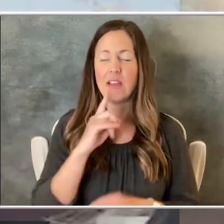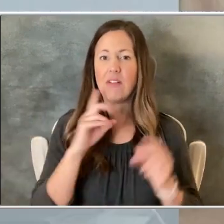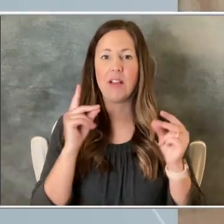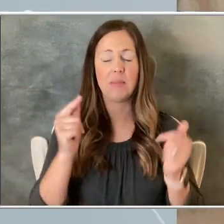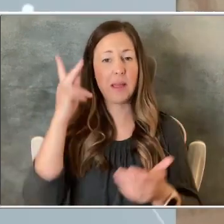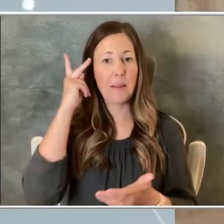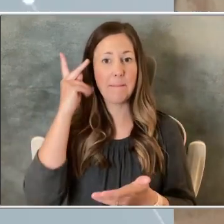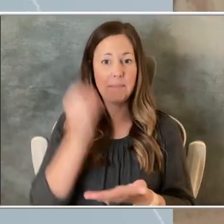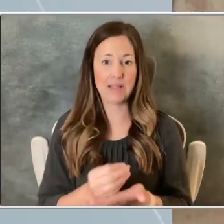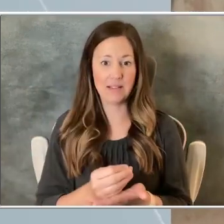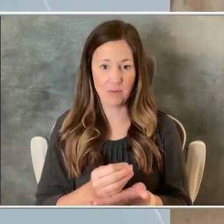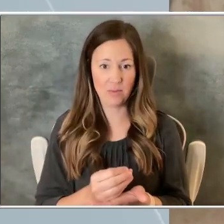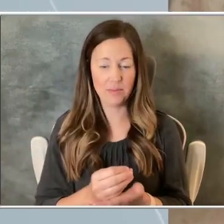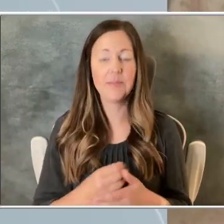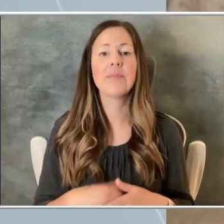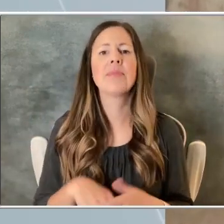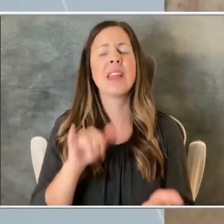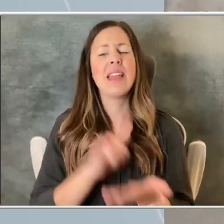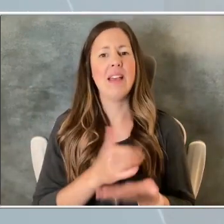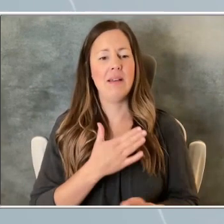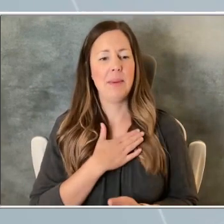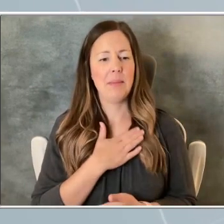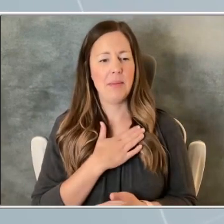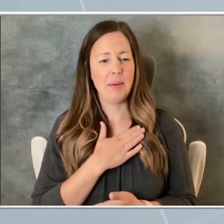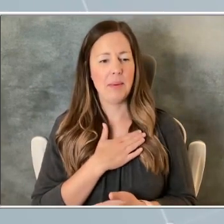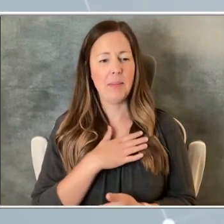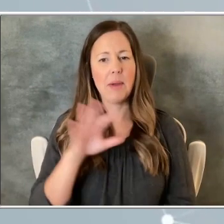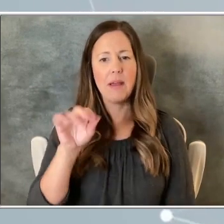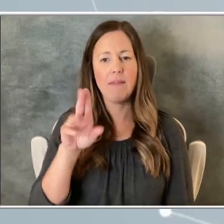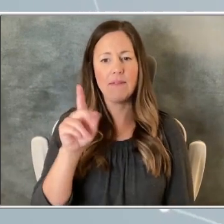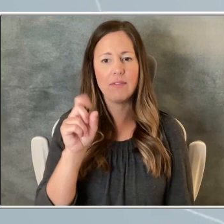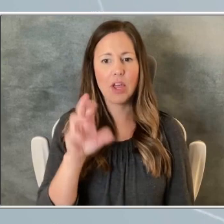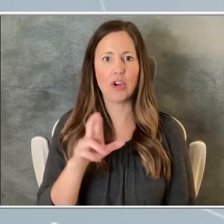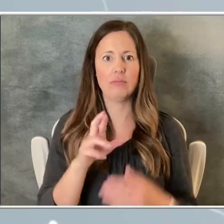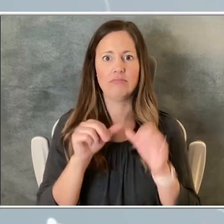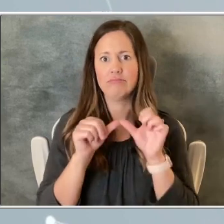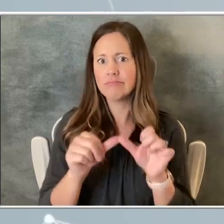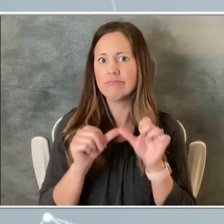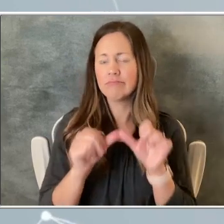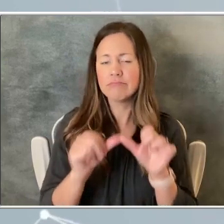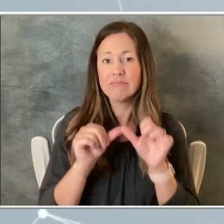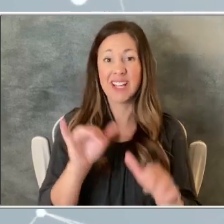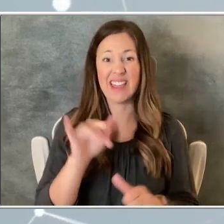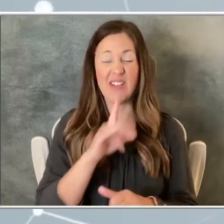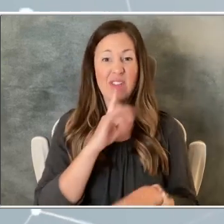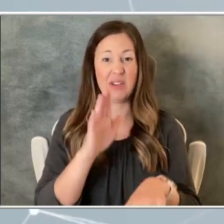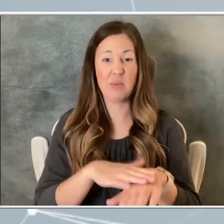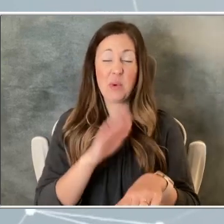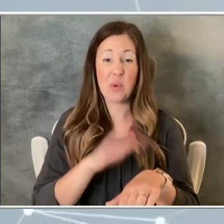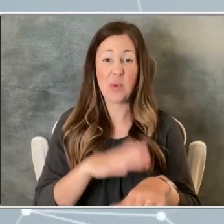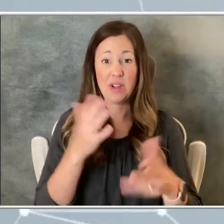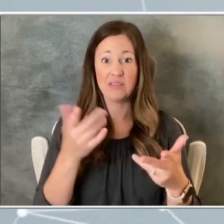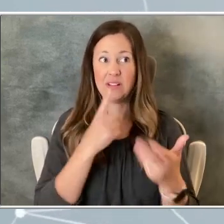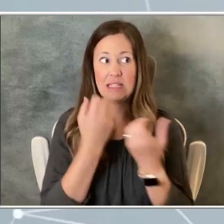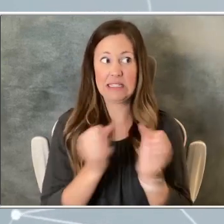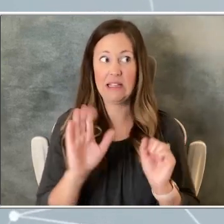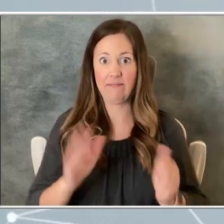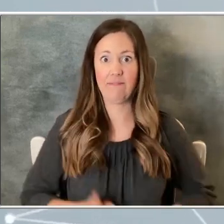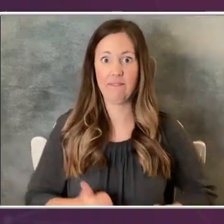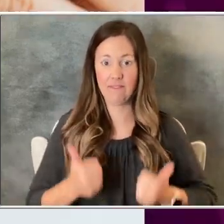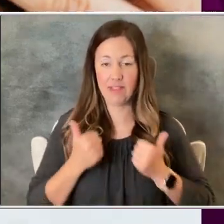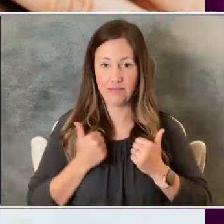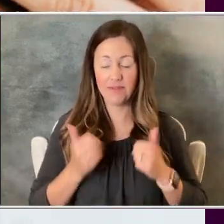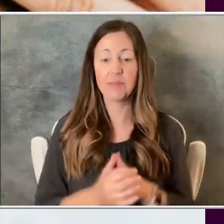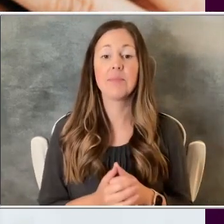out. And that flutter kept coming back, and it turned out to be the key warning sign that saved her life.